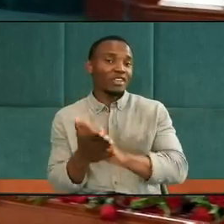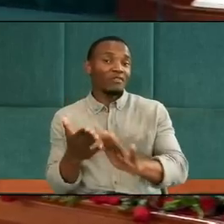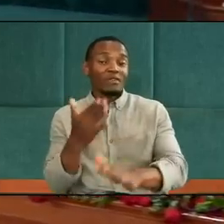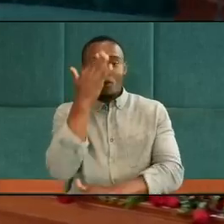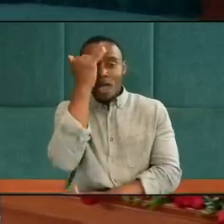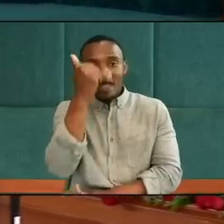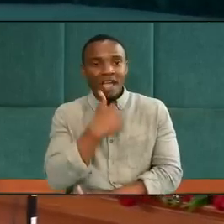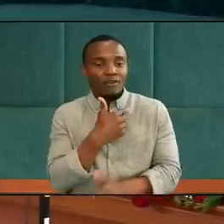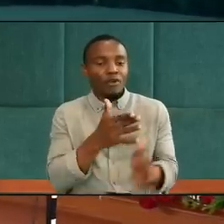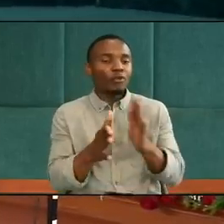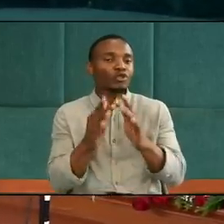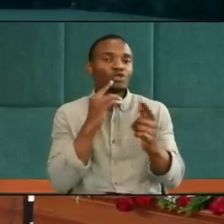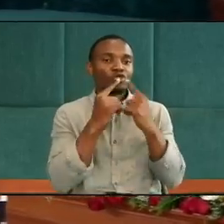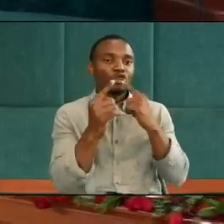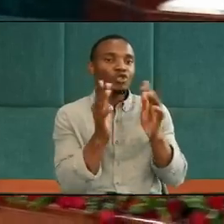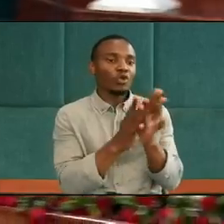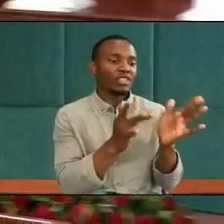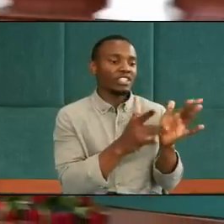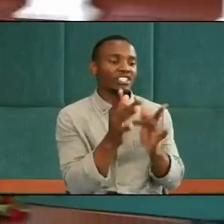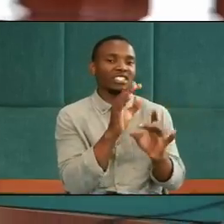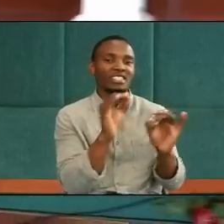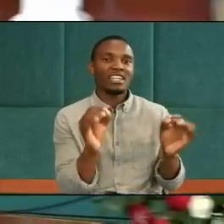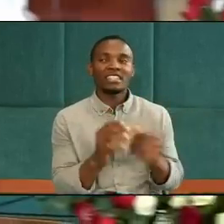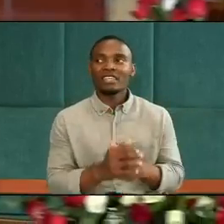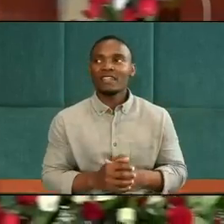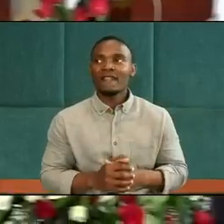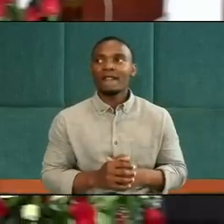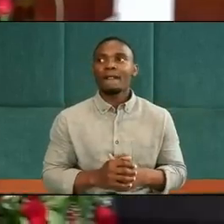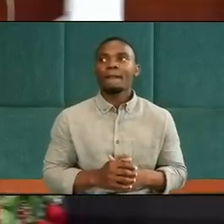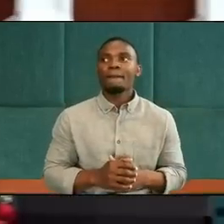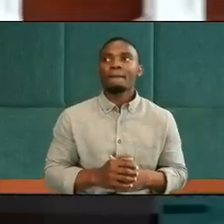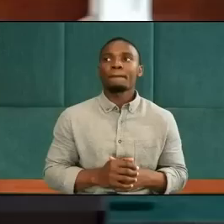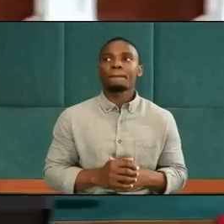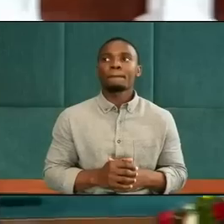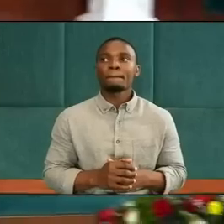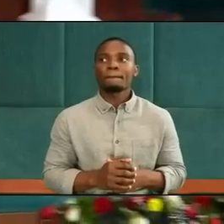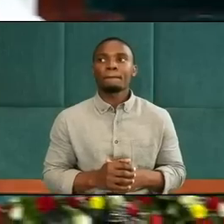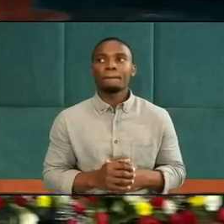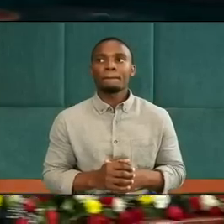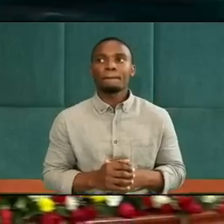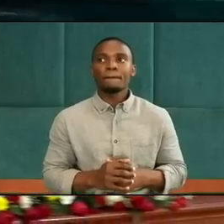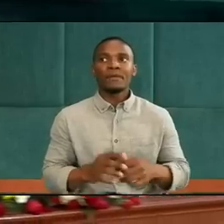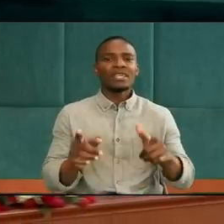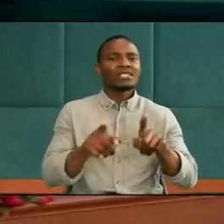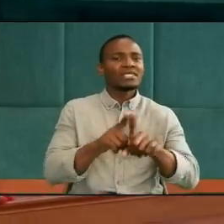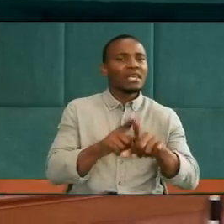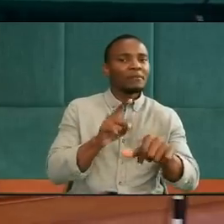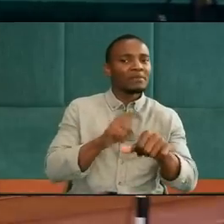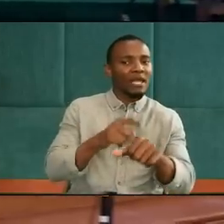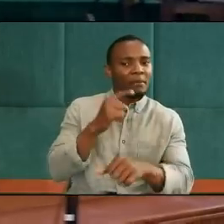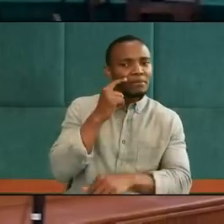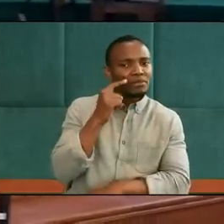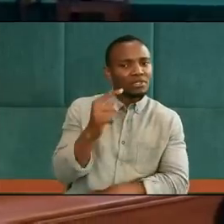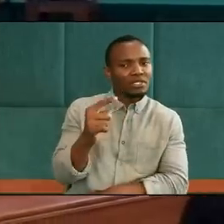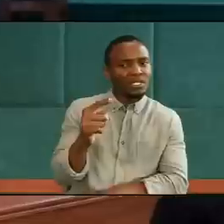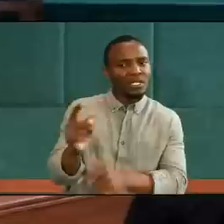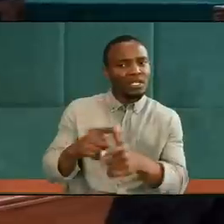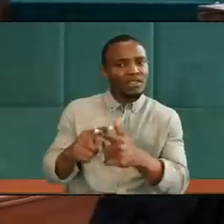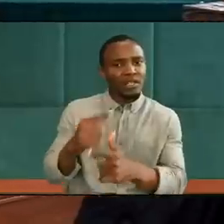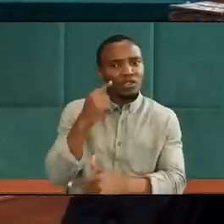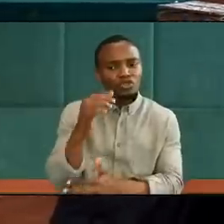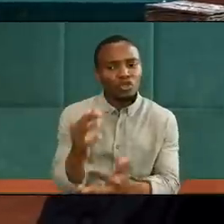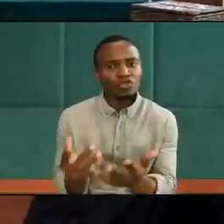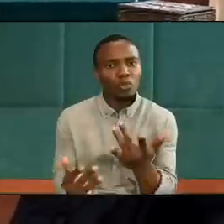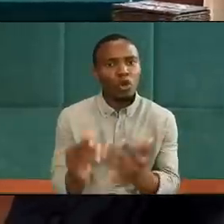God. And as they came in from a night of failure, they look on the seashore, and they saw a little smoke, says